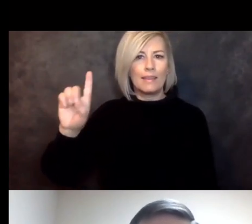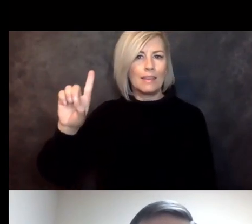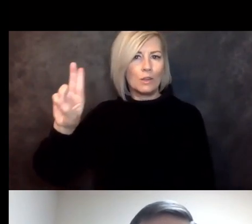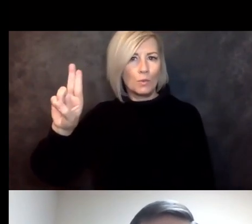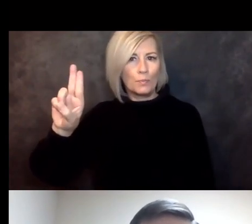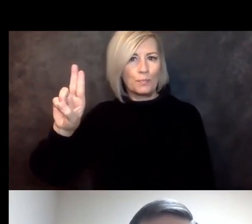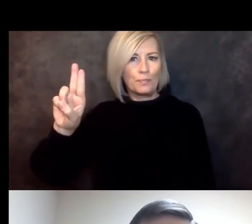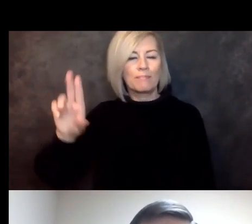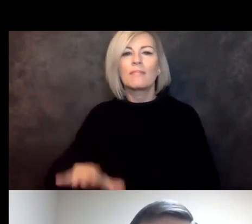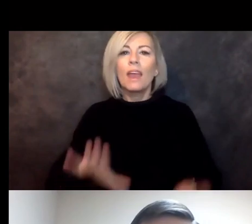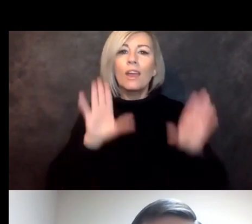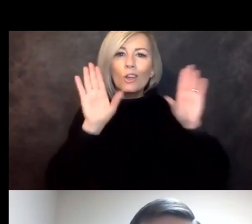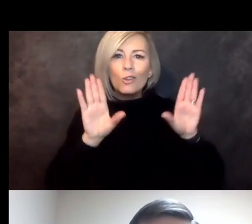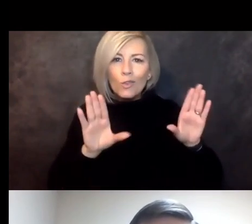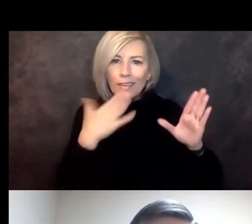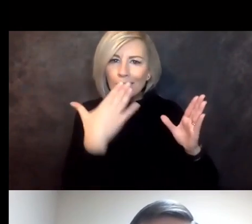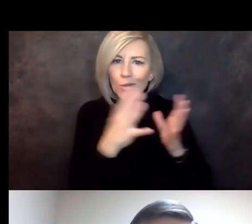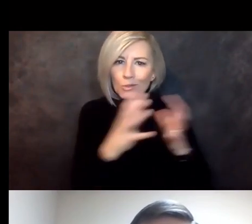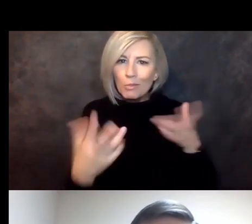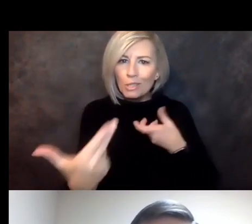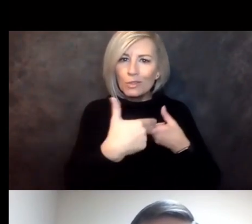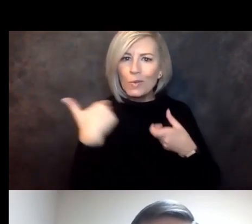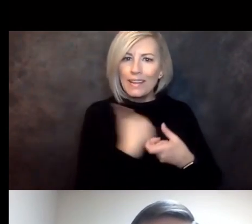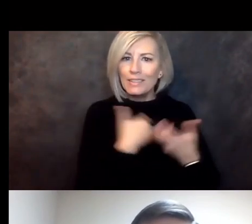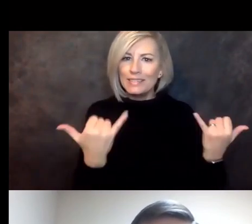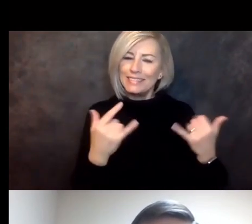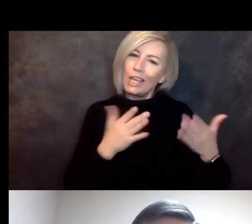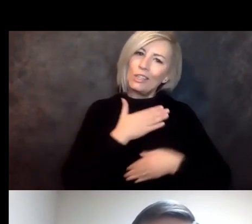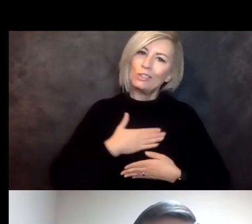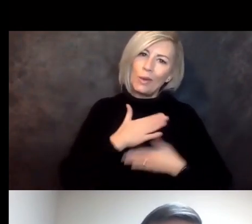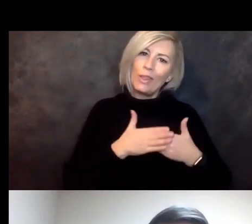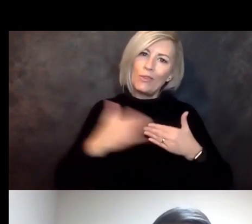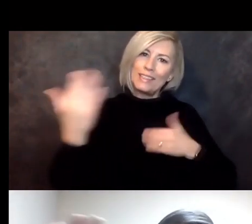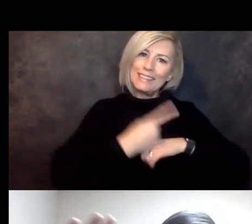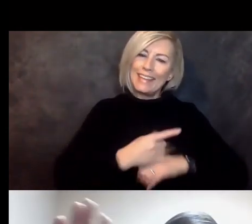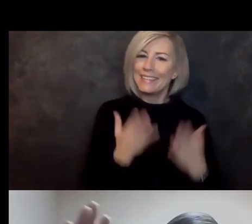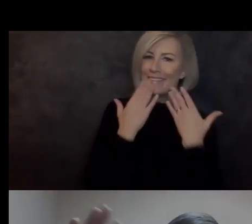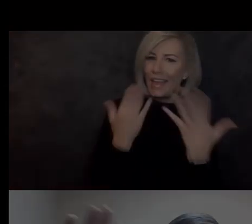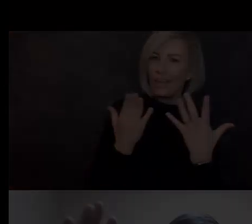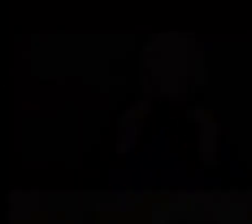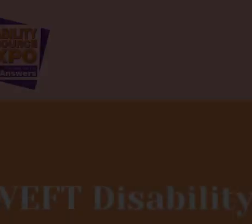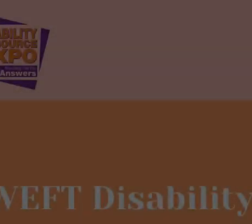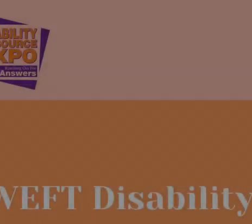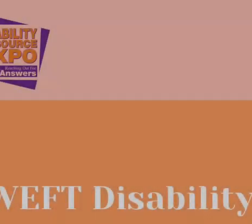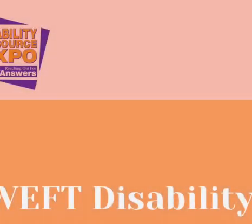Great. Well, thanks so much for joining us today, and enjoy the rest of your day. Thank you. You too.